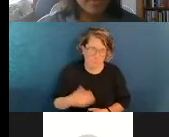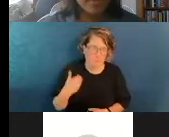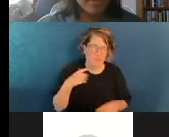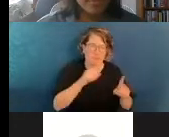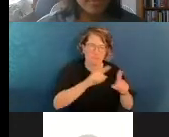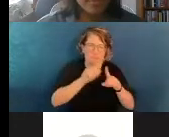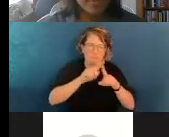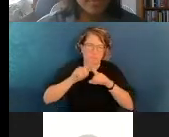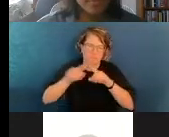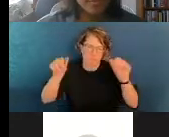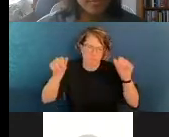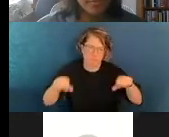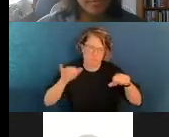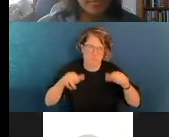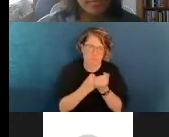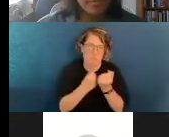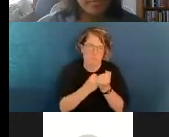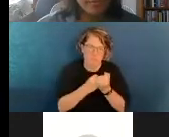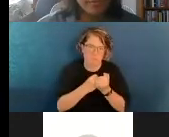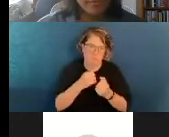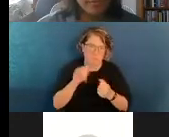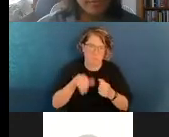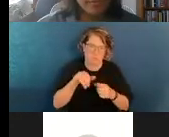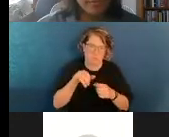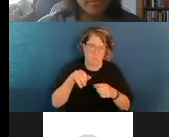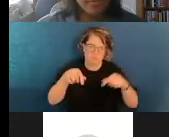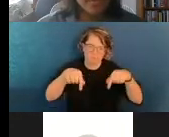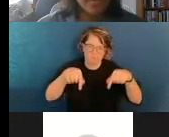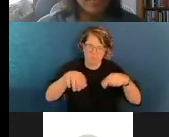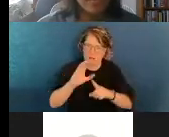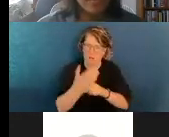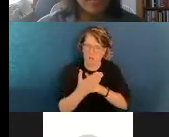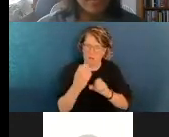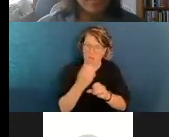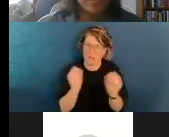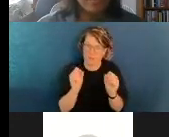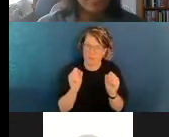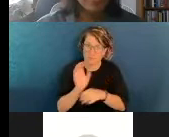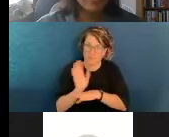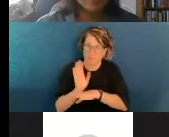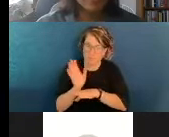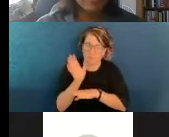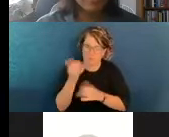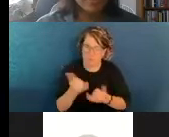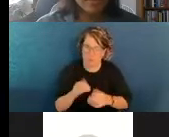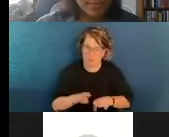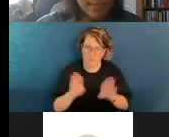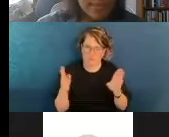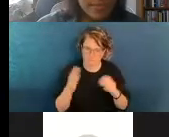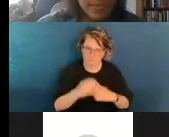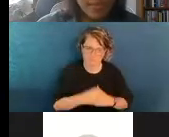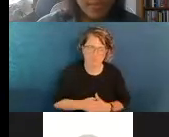support the cultural safety video that I am just going to open right now.